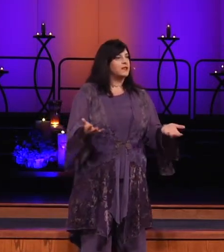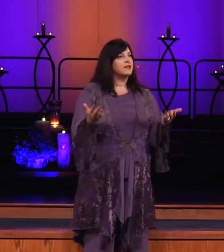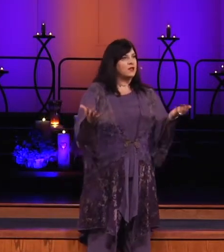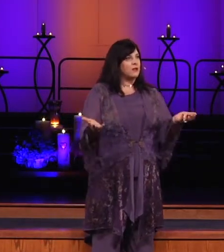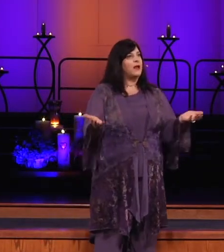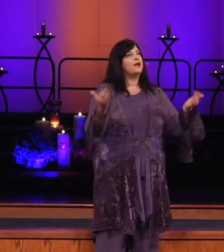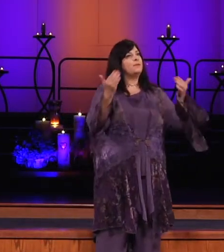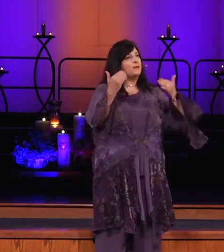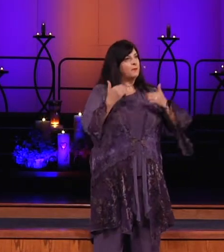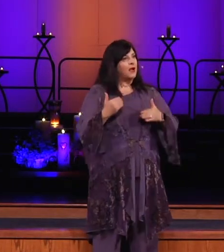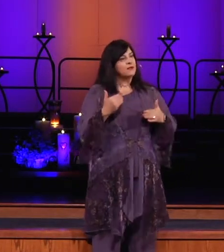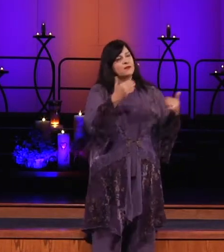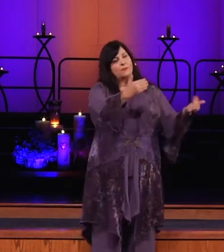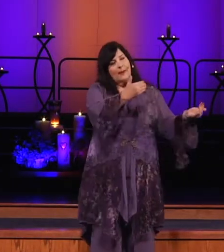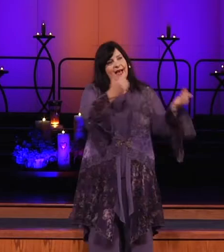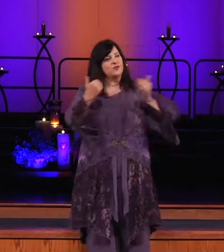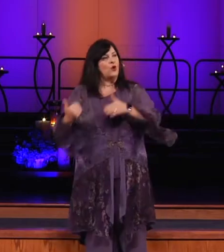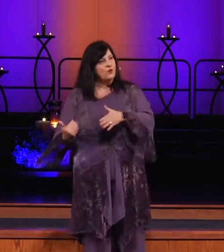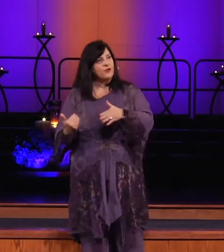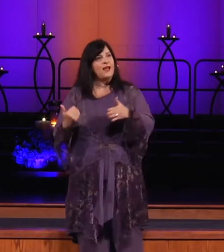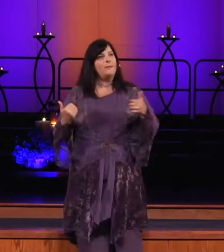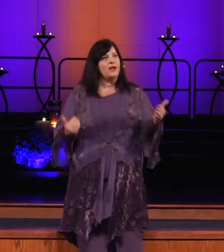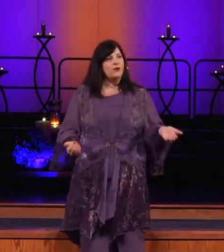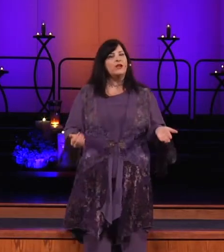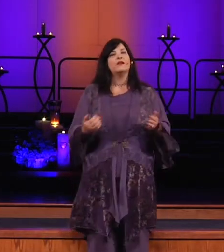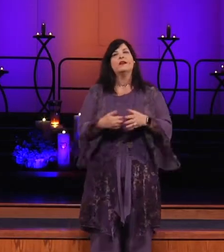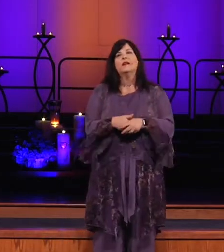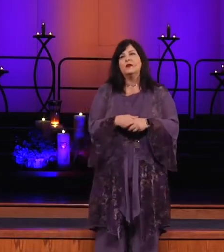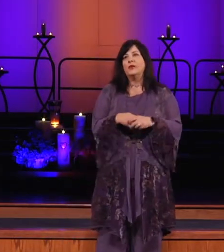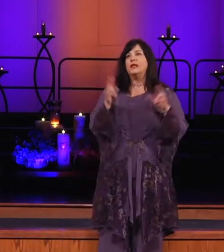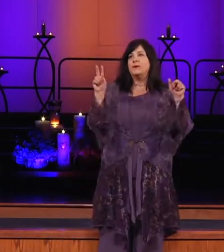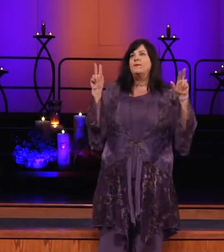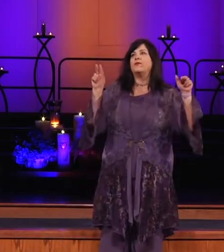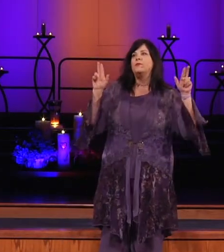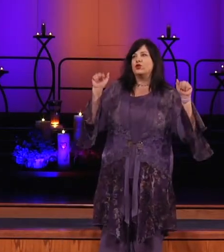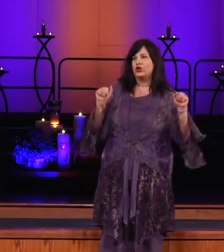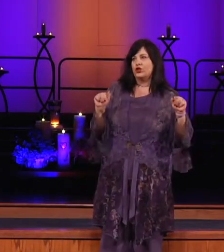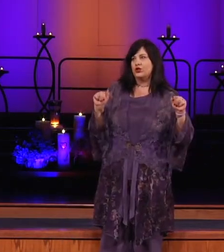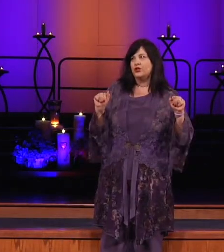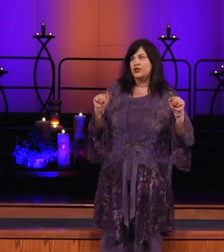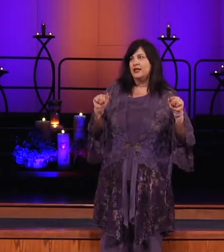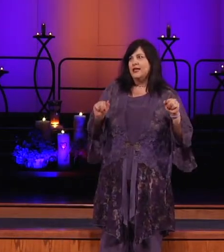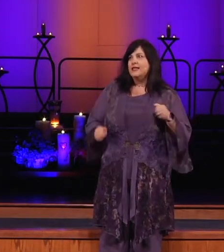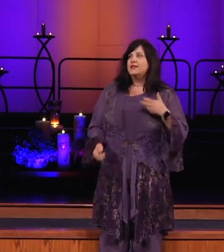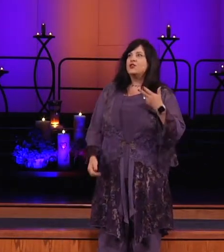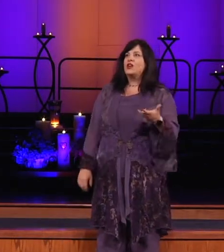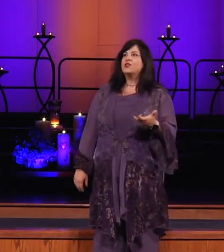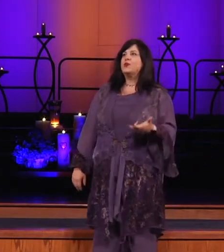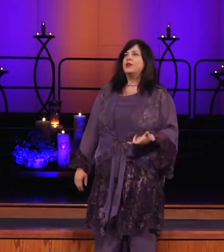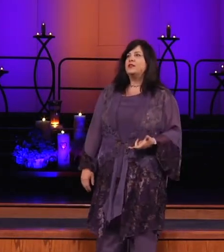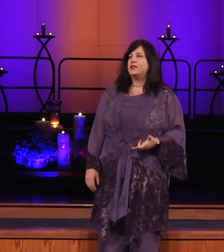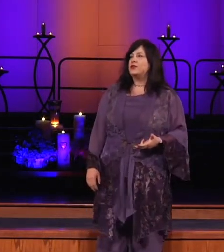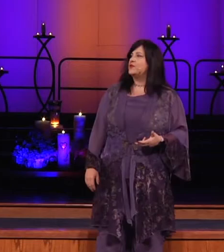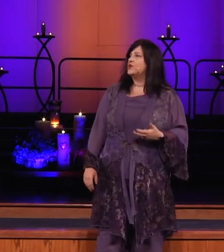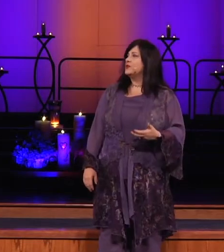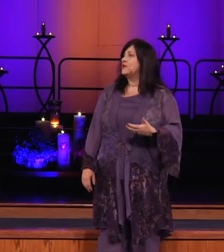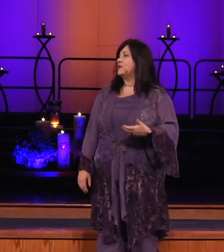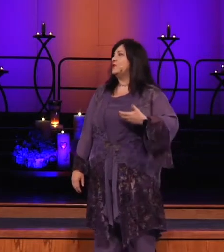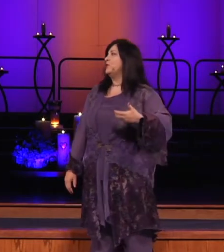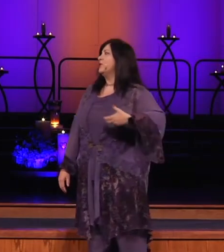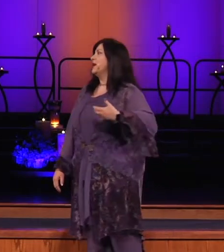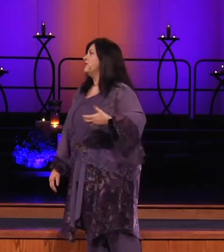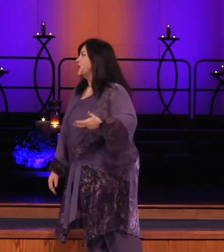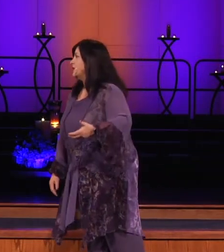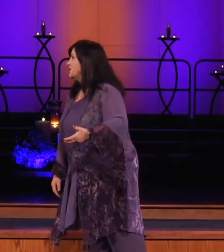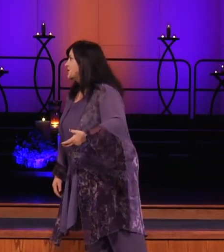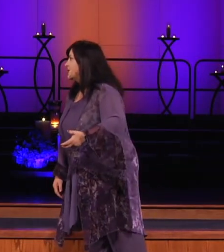what it is that it's all about, and maybe pass over that barrier that would keep them from church. This is also a good series for those of us